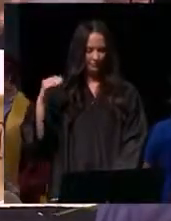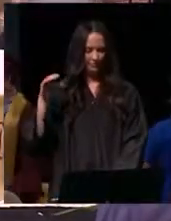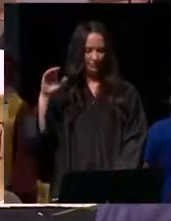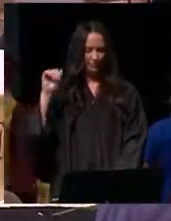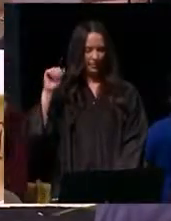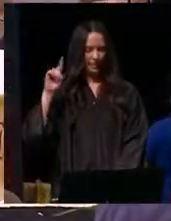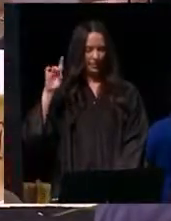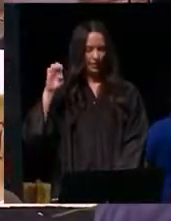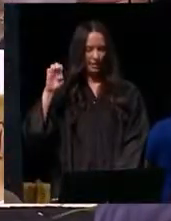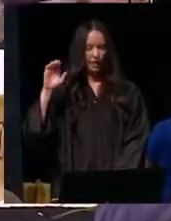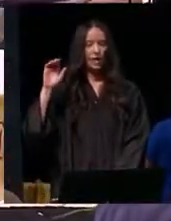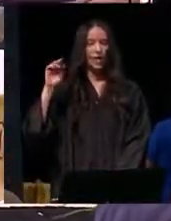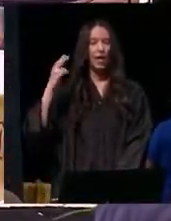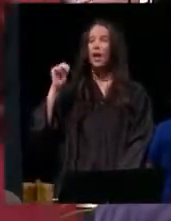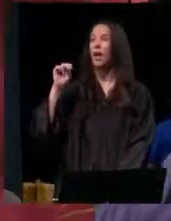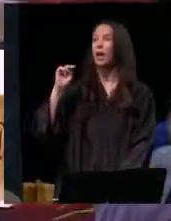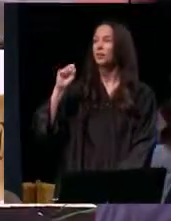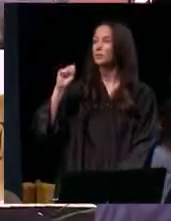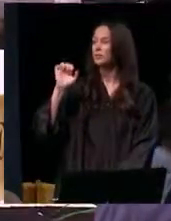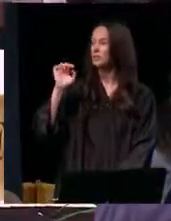Cade Hansen.